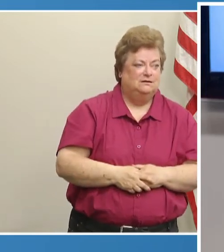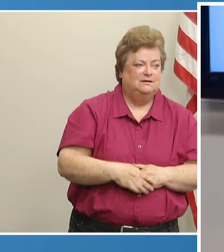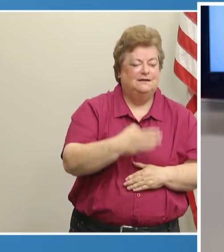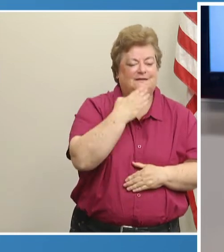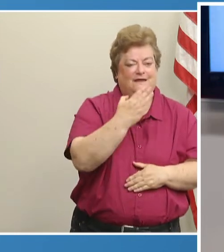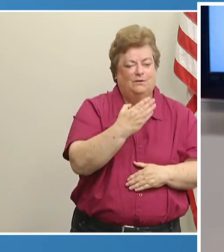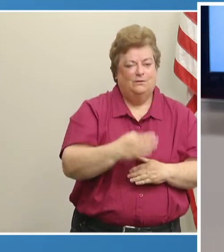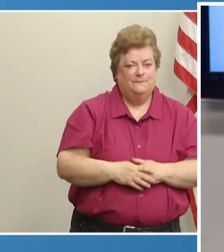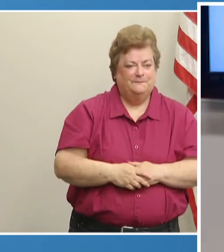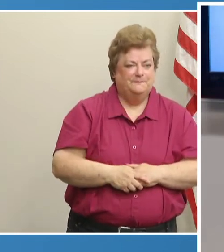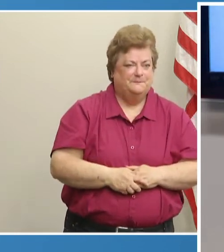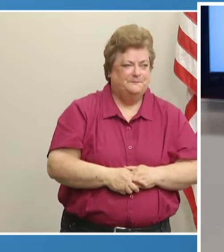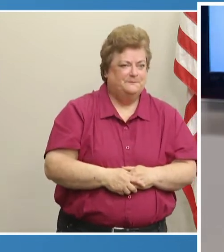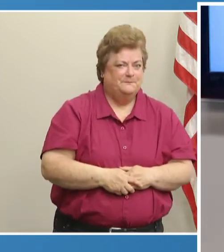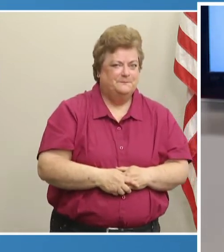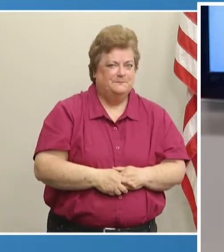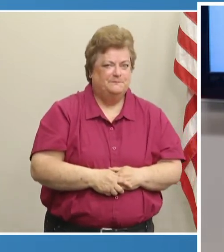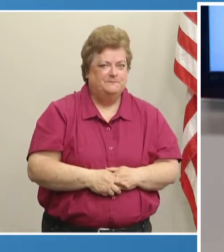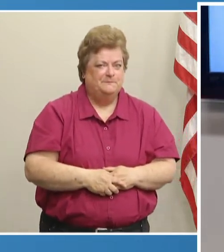Thank you. Mm-hmm.